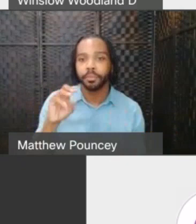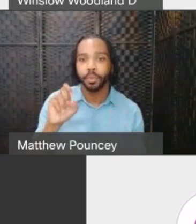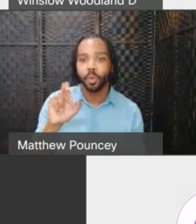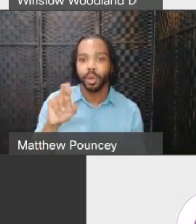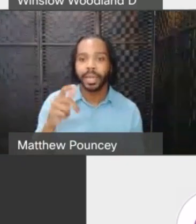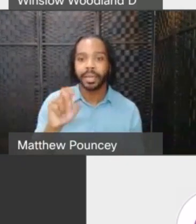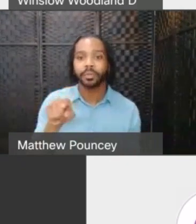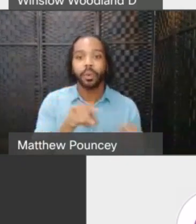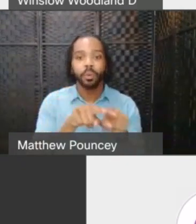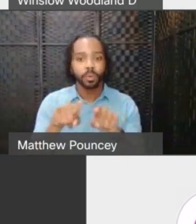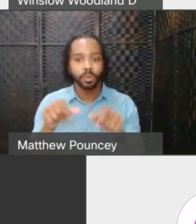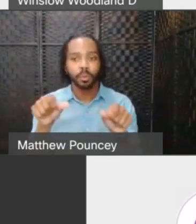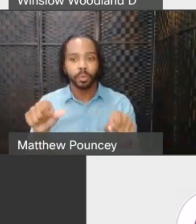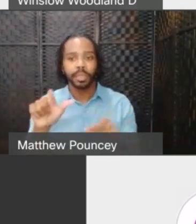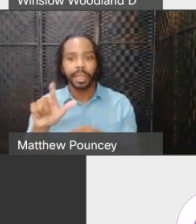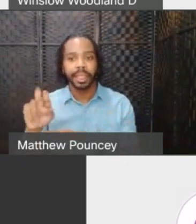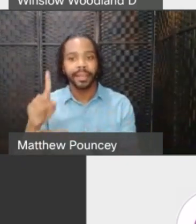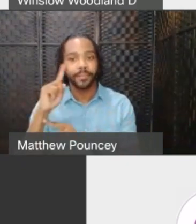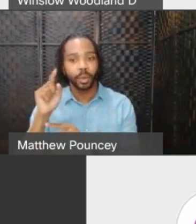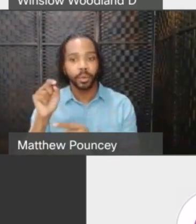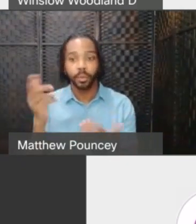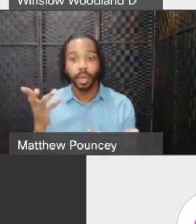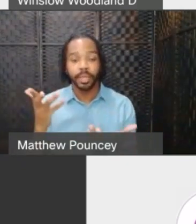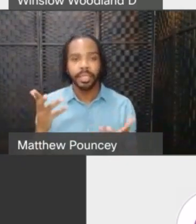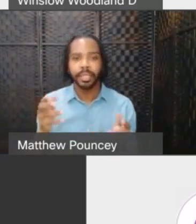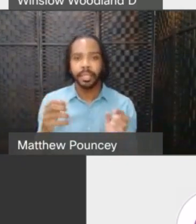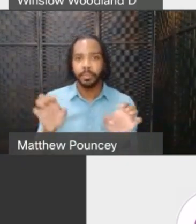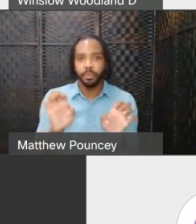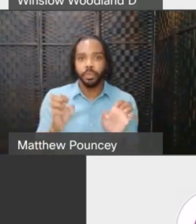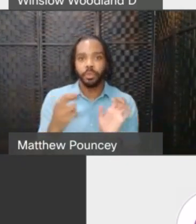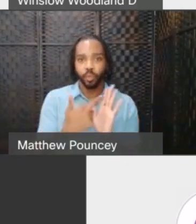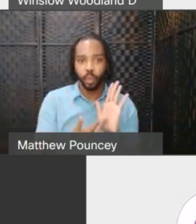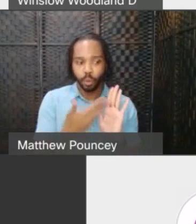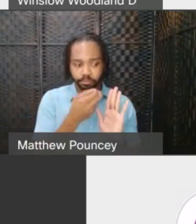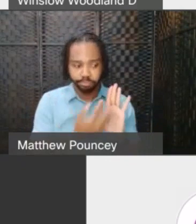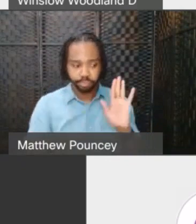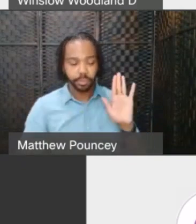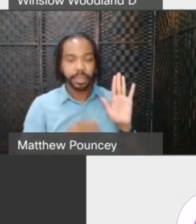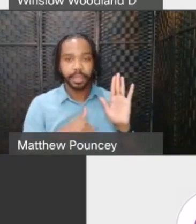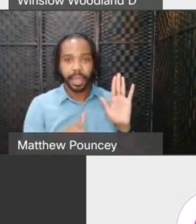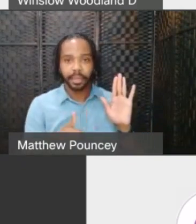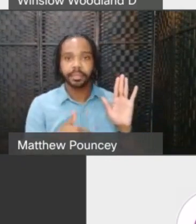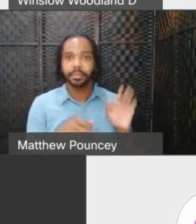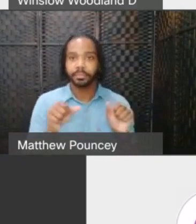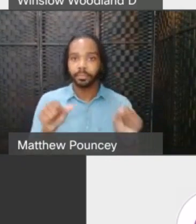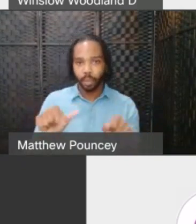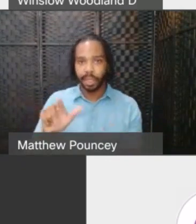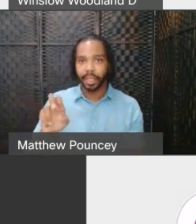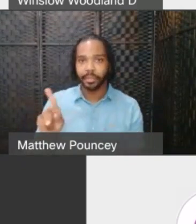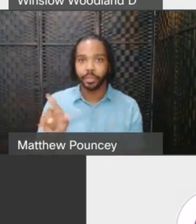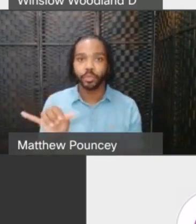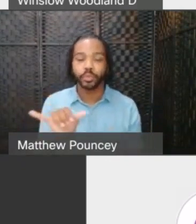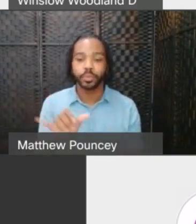also provided the link for the emergency rulemaking that we've been discussing, and that's in the chat as